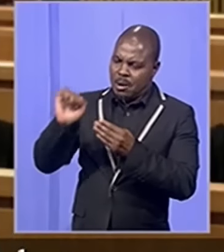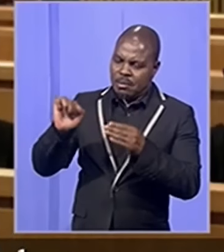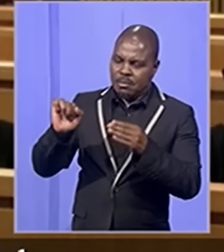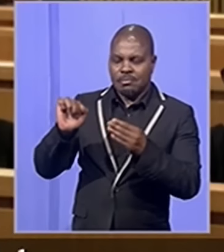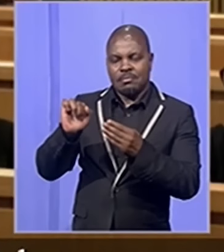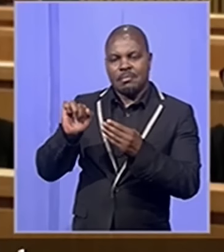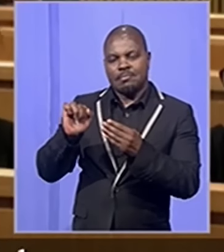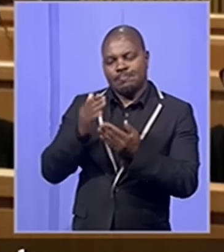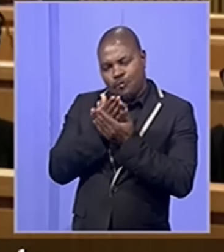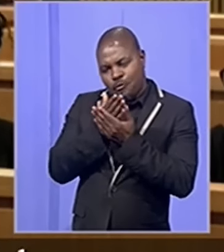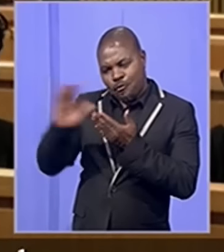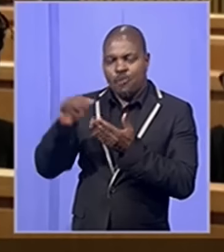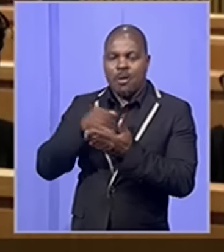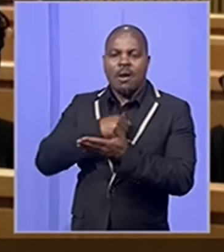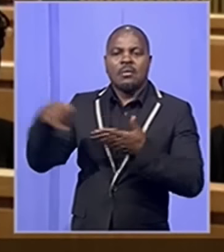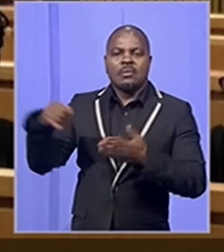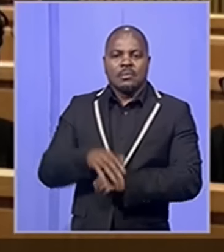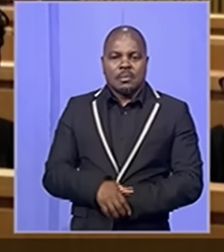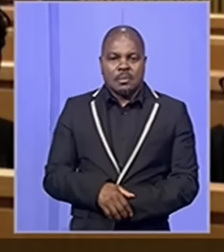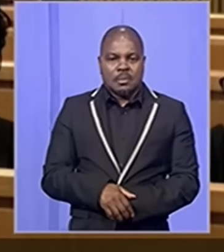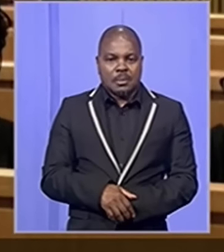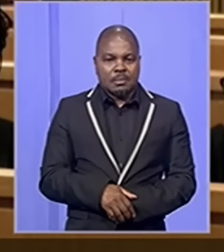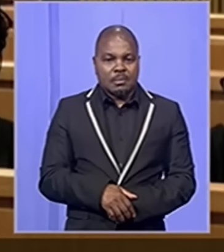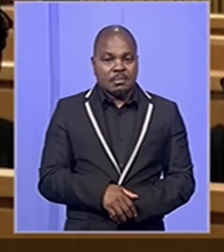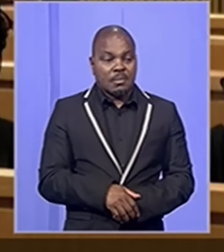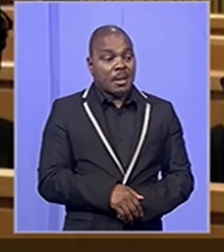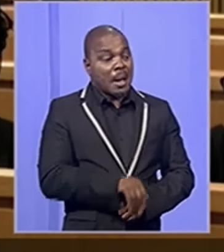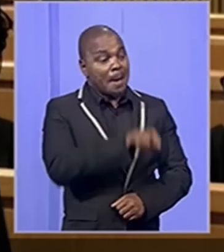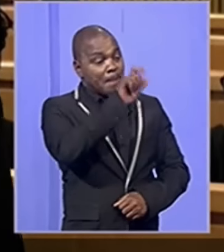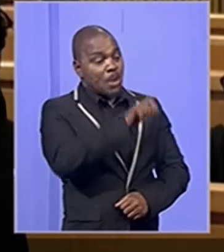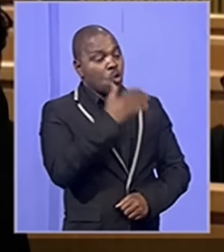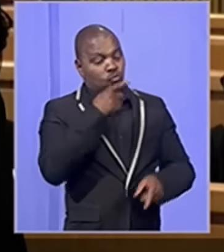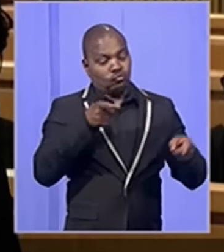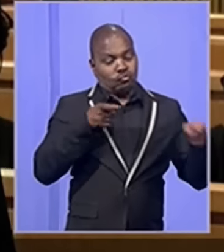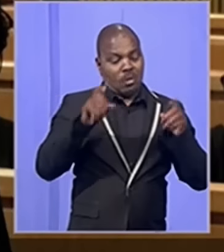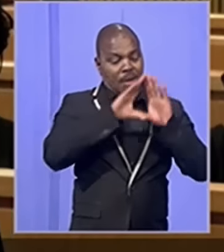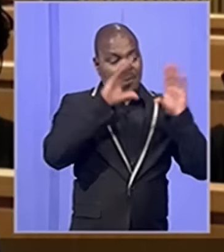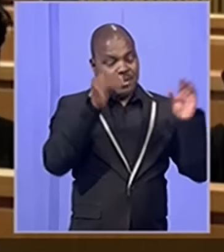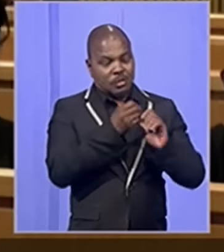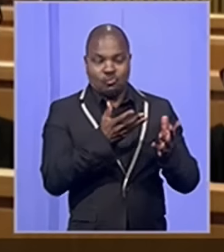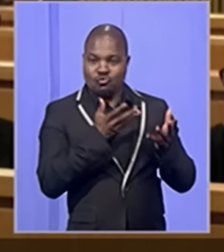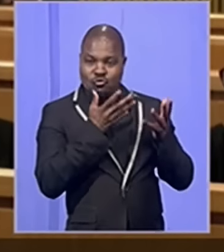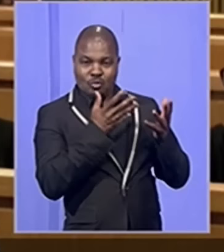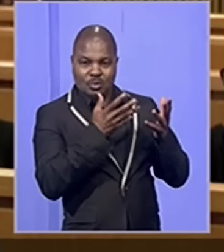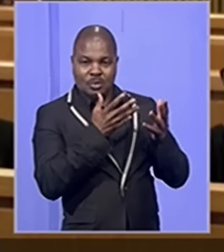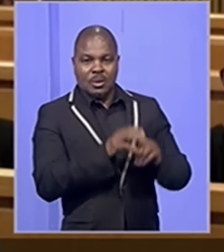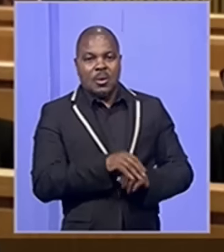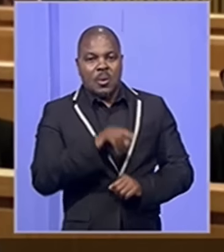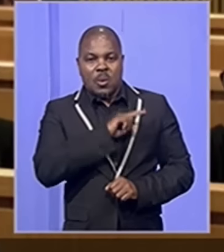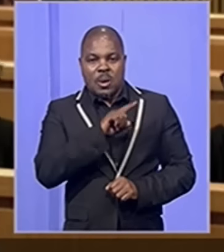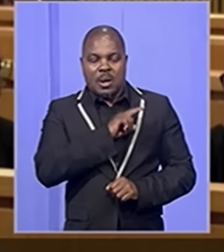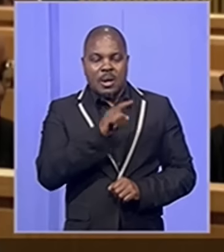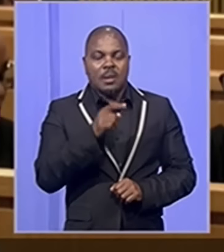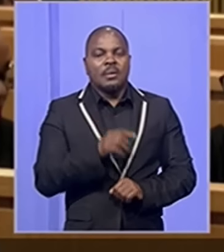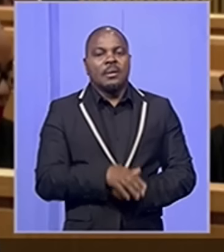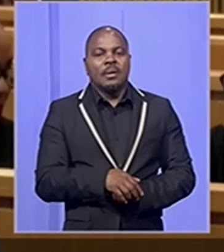the words of a dictator who says that there may be problems